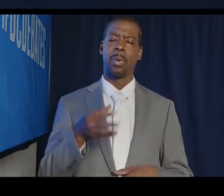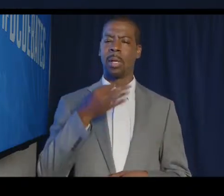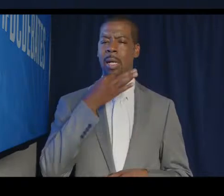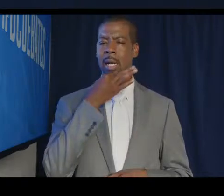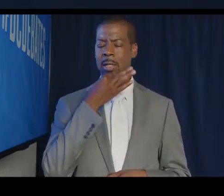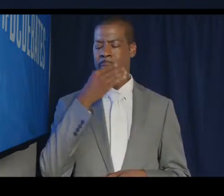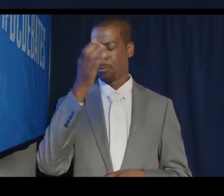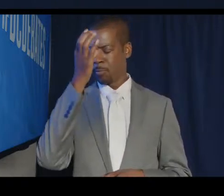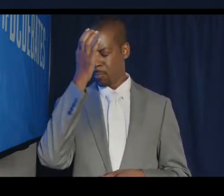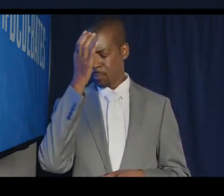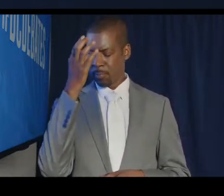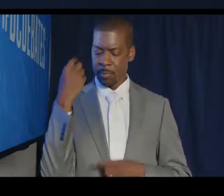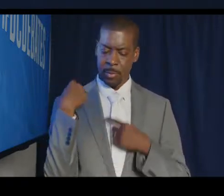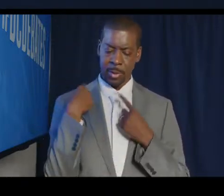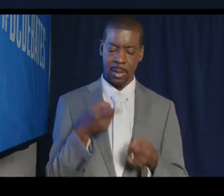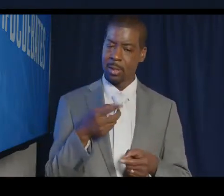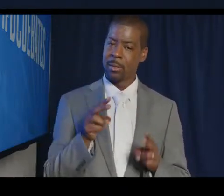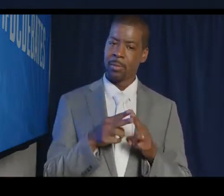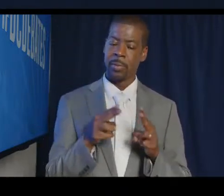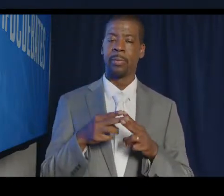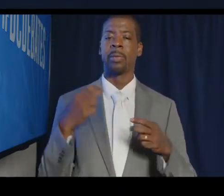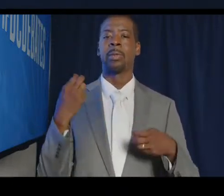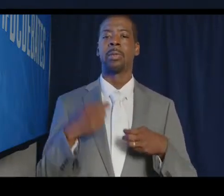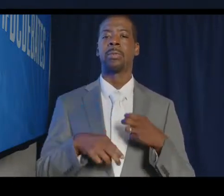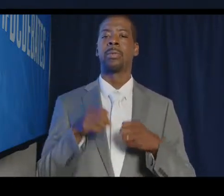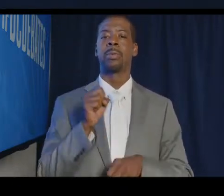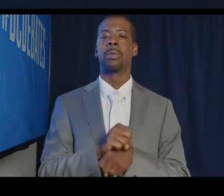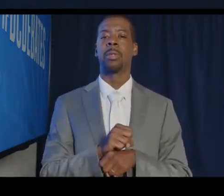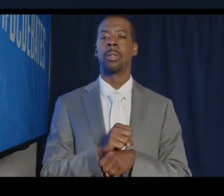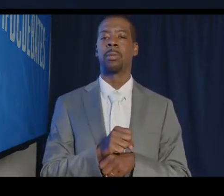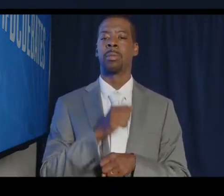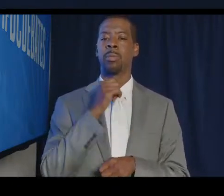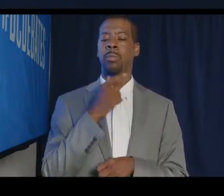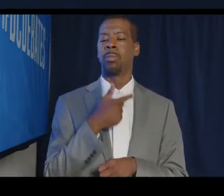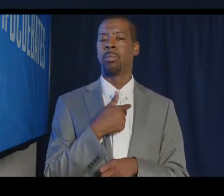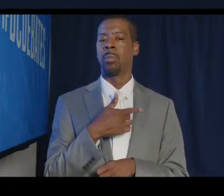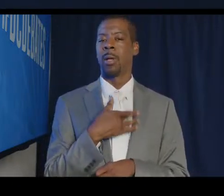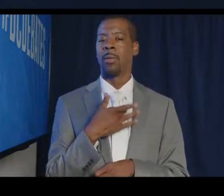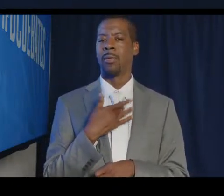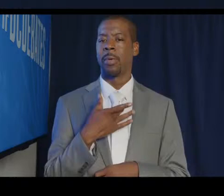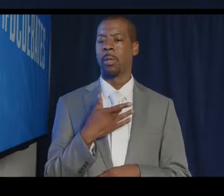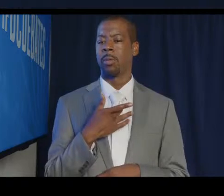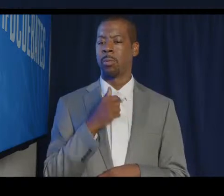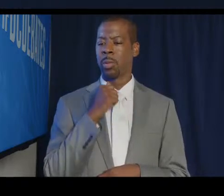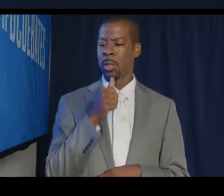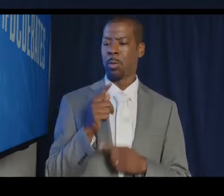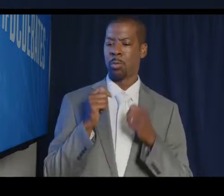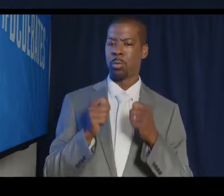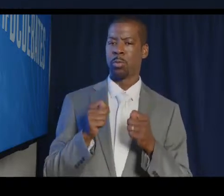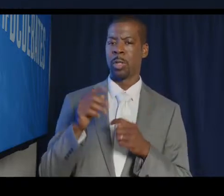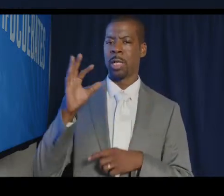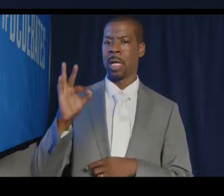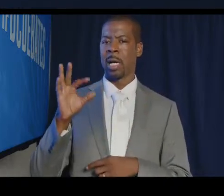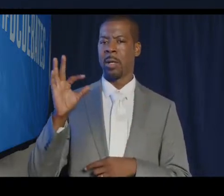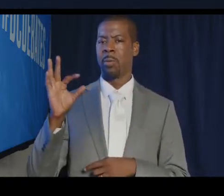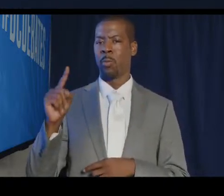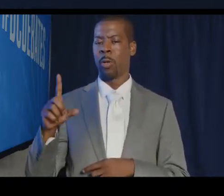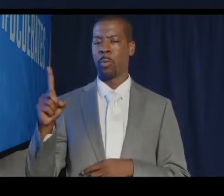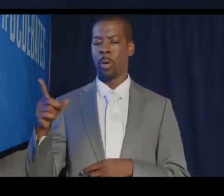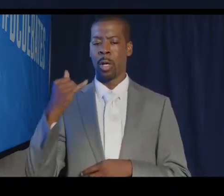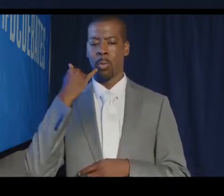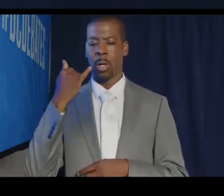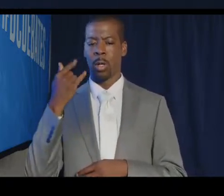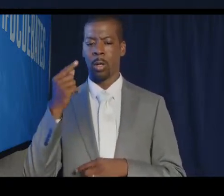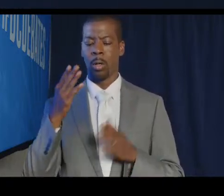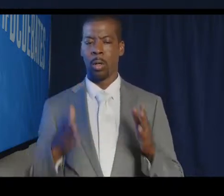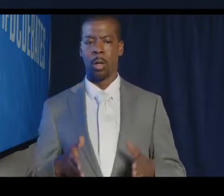work. It's a difficult job. And frankly, we don't treat, I feel, our 911 callers as emergency responders. They're making entry-level